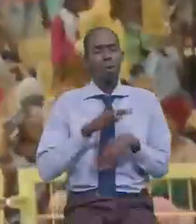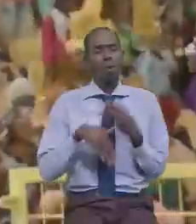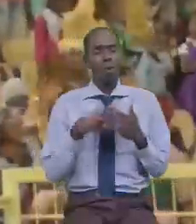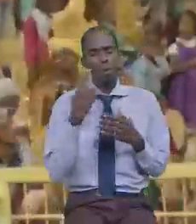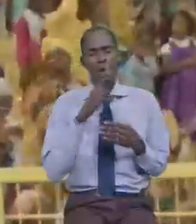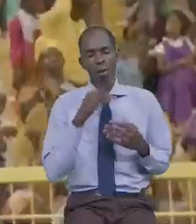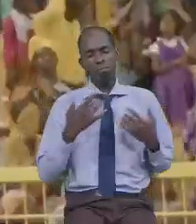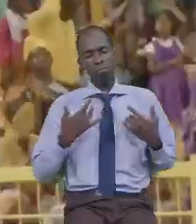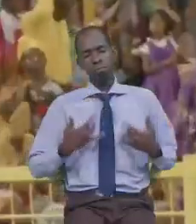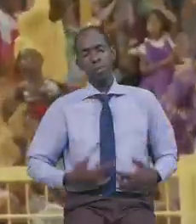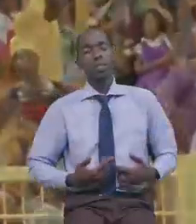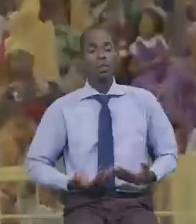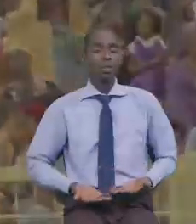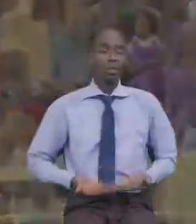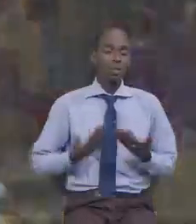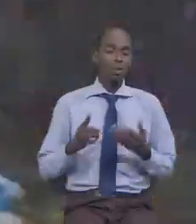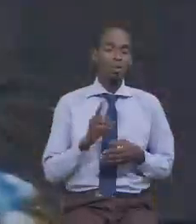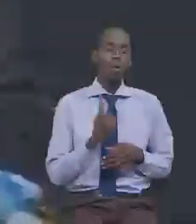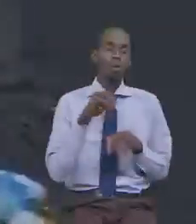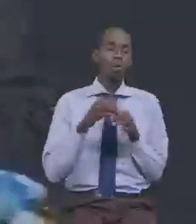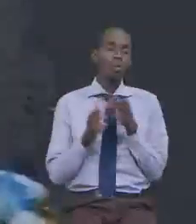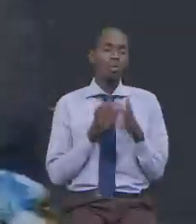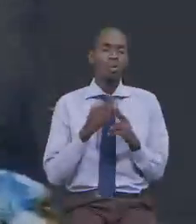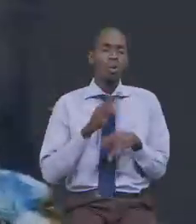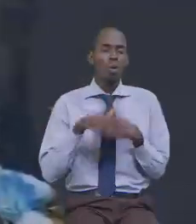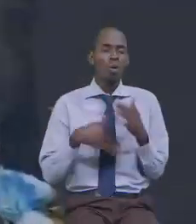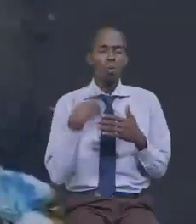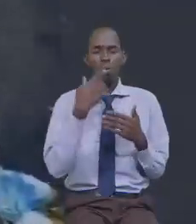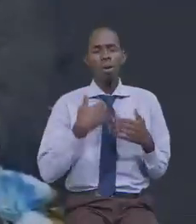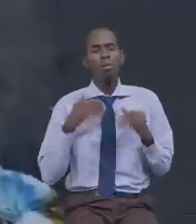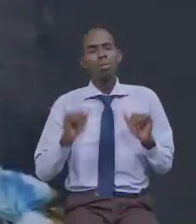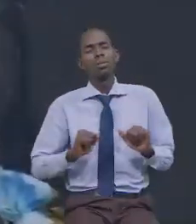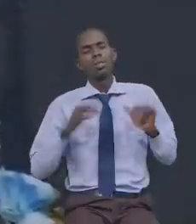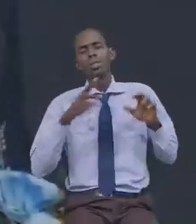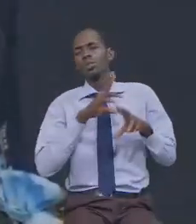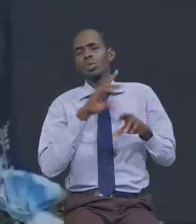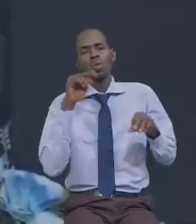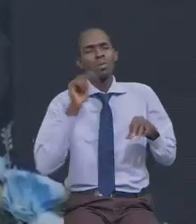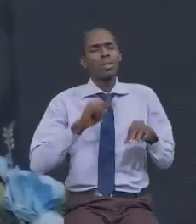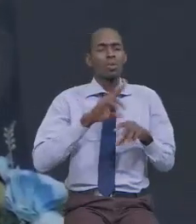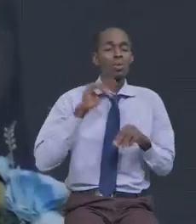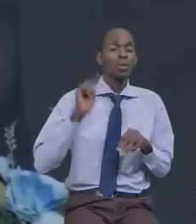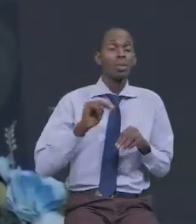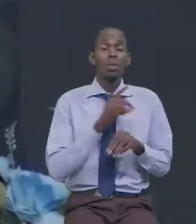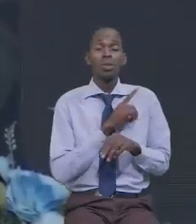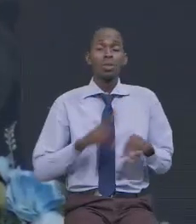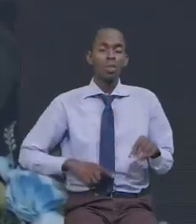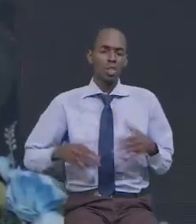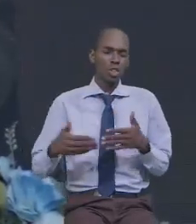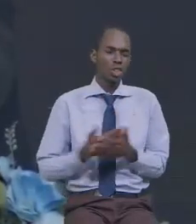up. Those who have given up and they said, there's no point. Oh Lord, new life,